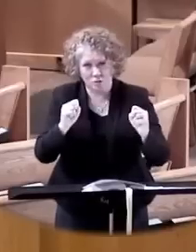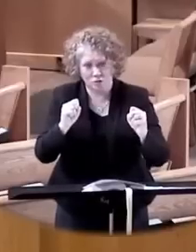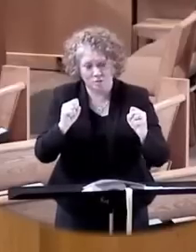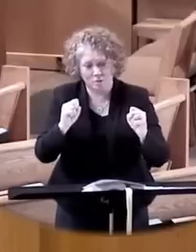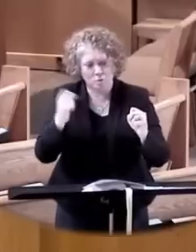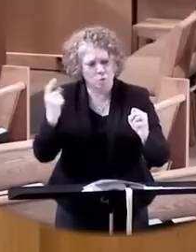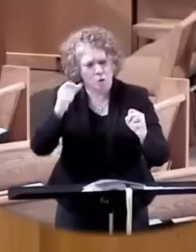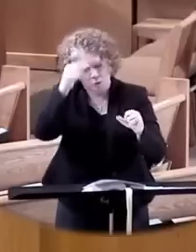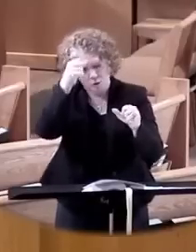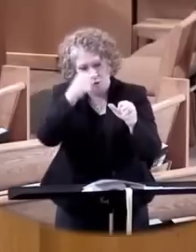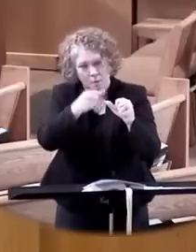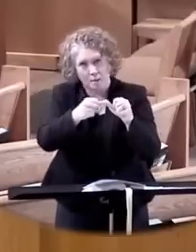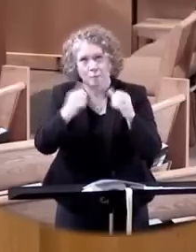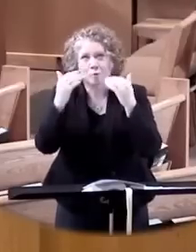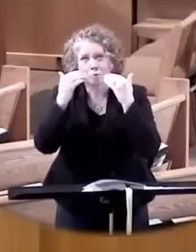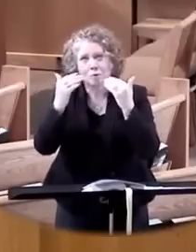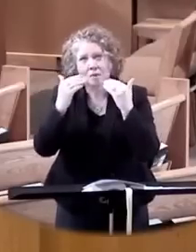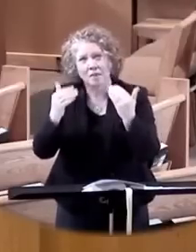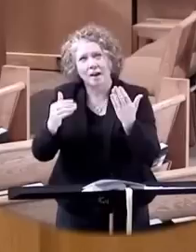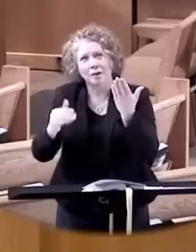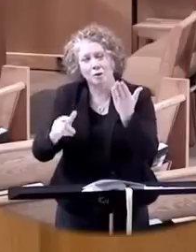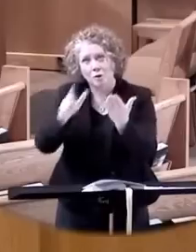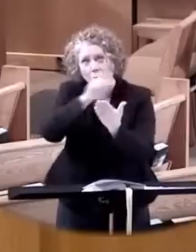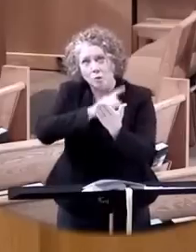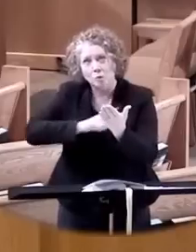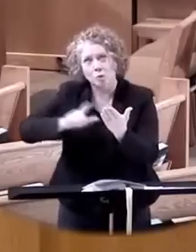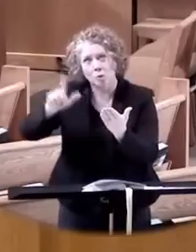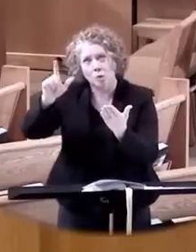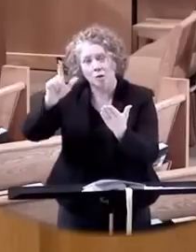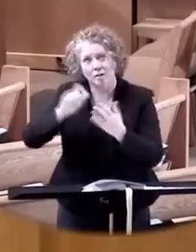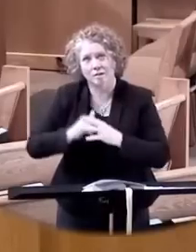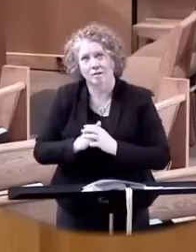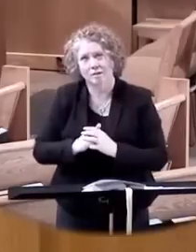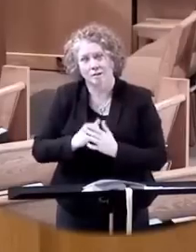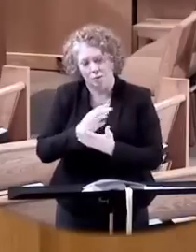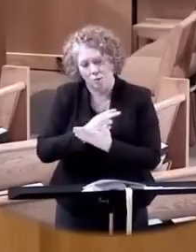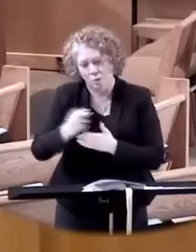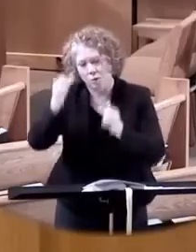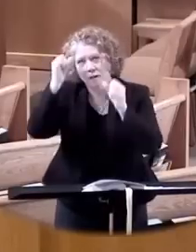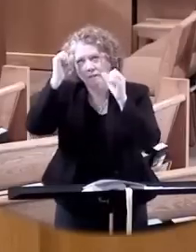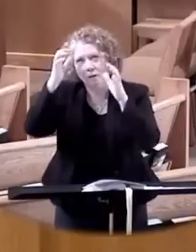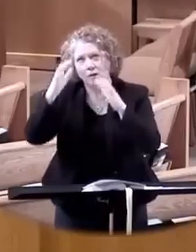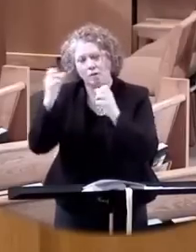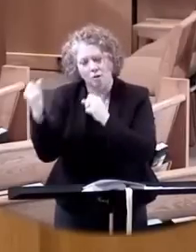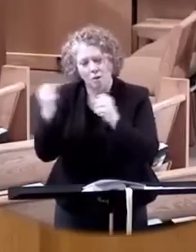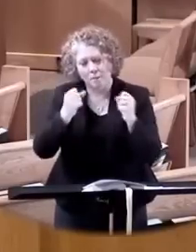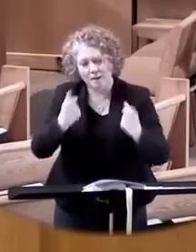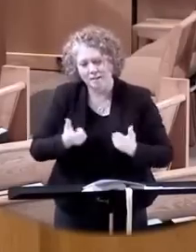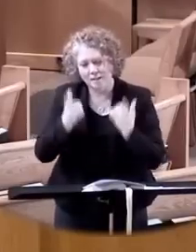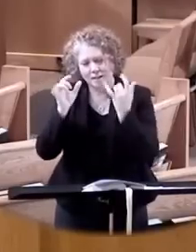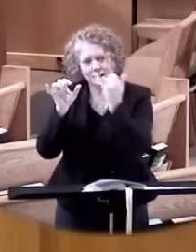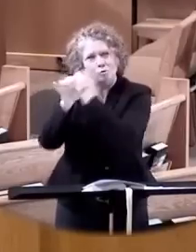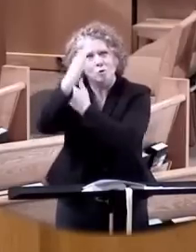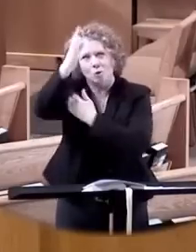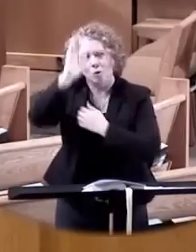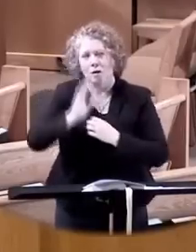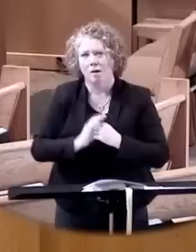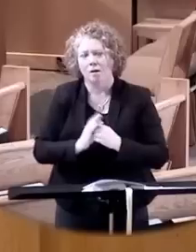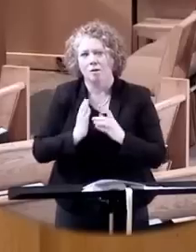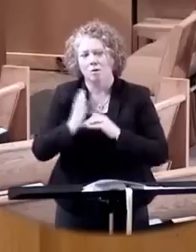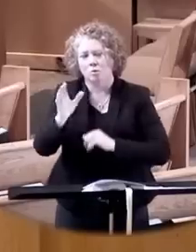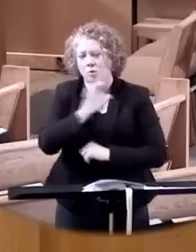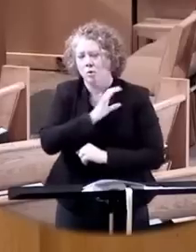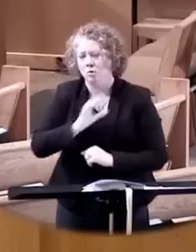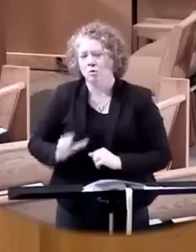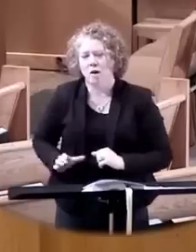our salvation, always and everywhere to give you thanks, Lord, Holy Father, Almighty and Eternal God, through